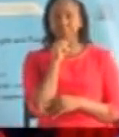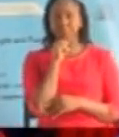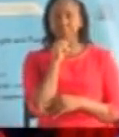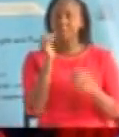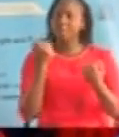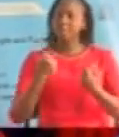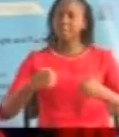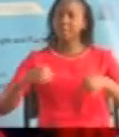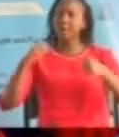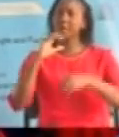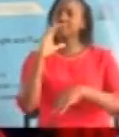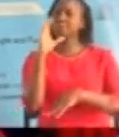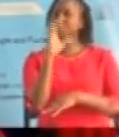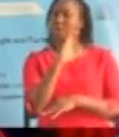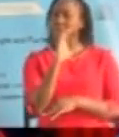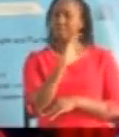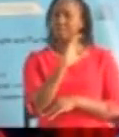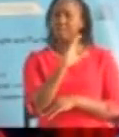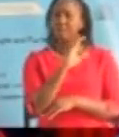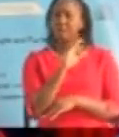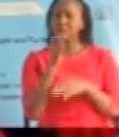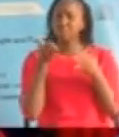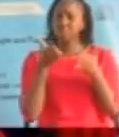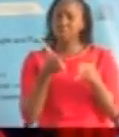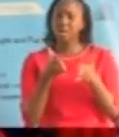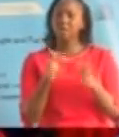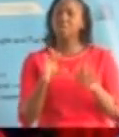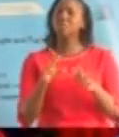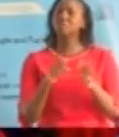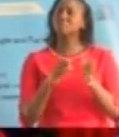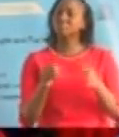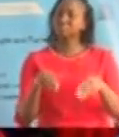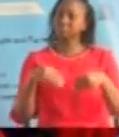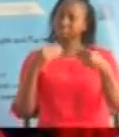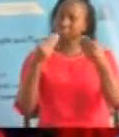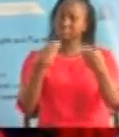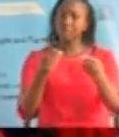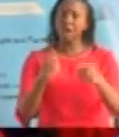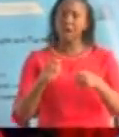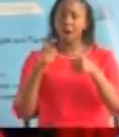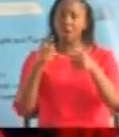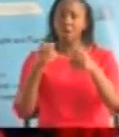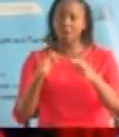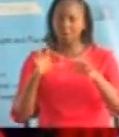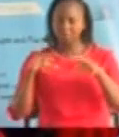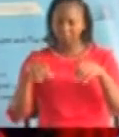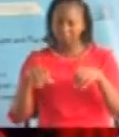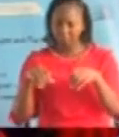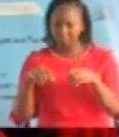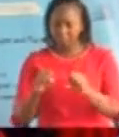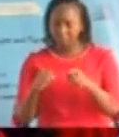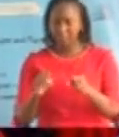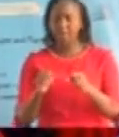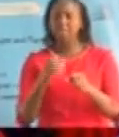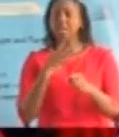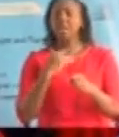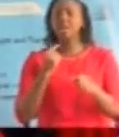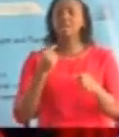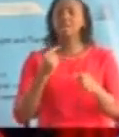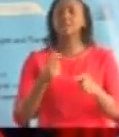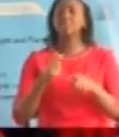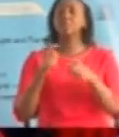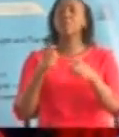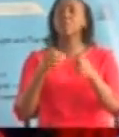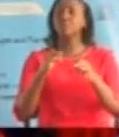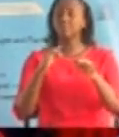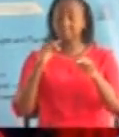Madam Chancellor, we present to you today for the award of diplomas and conferment of degrees, a total